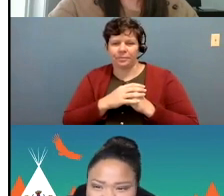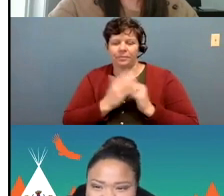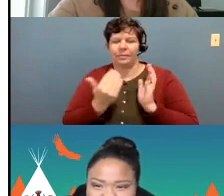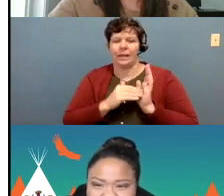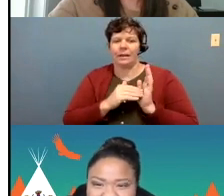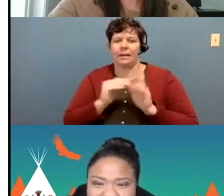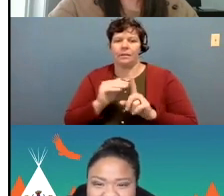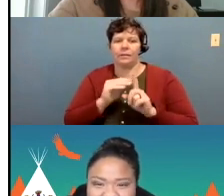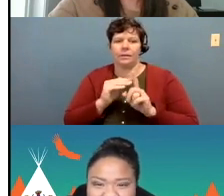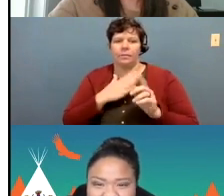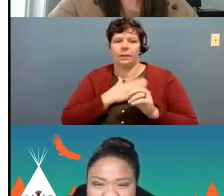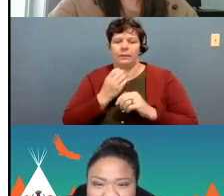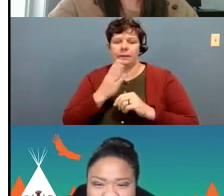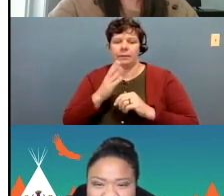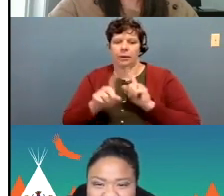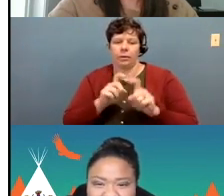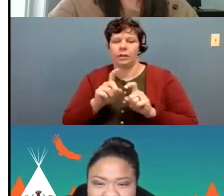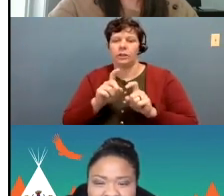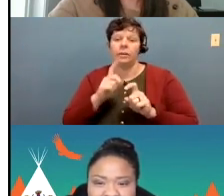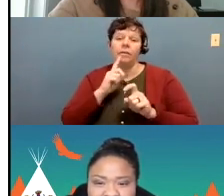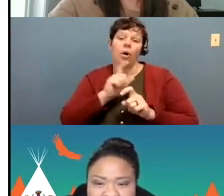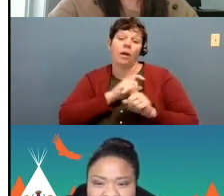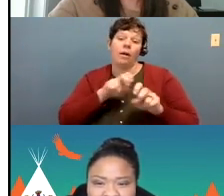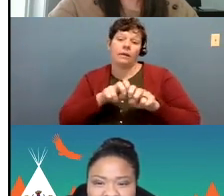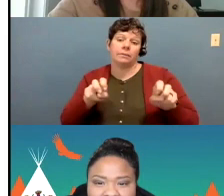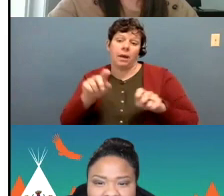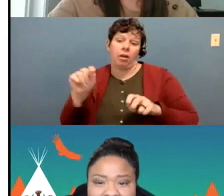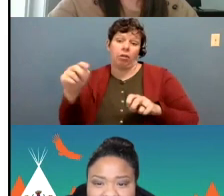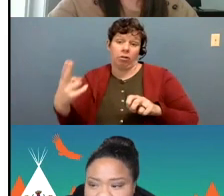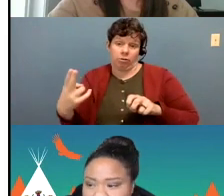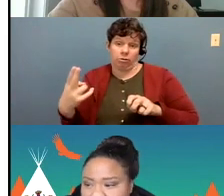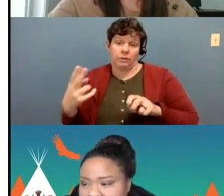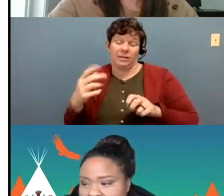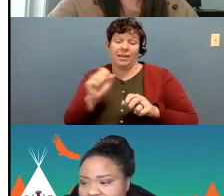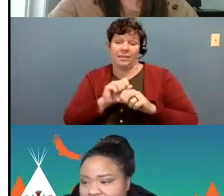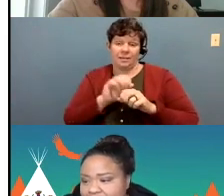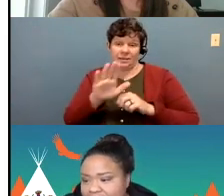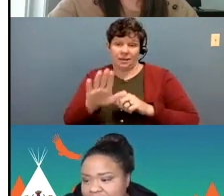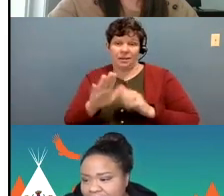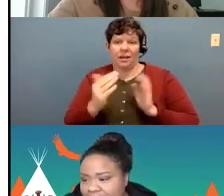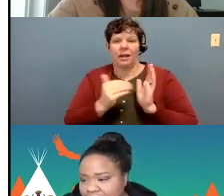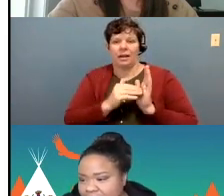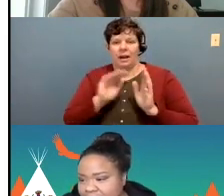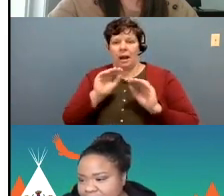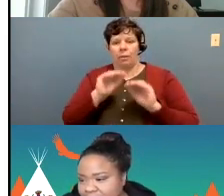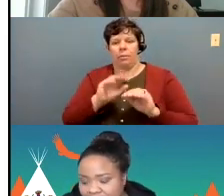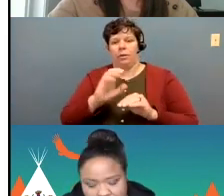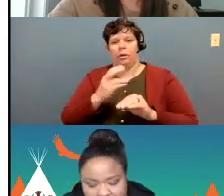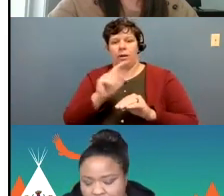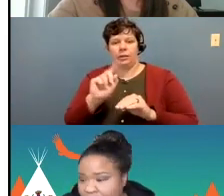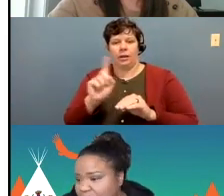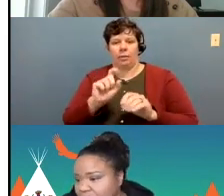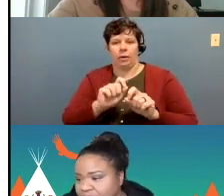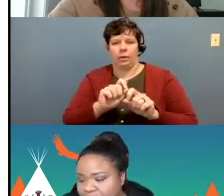reminder, please submit your questions for our law enforcement panel. I will again put that in the chat, the survey for